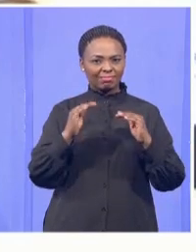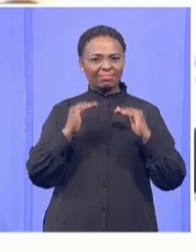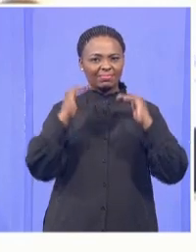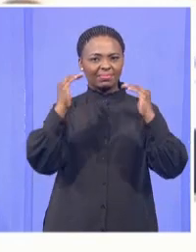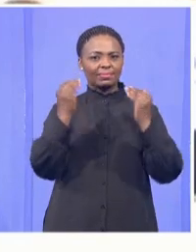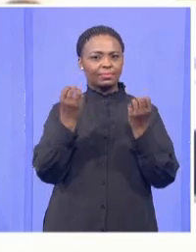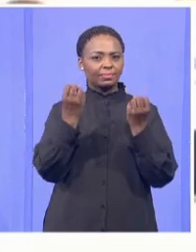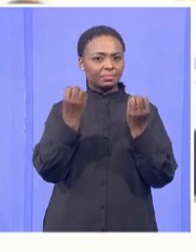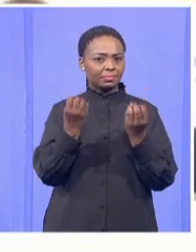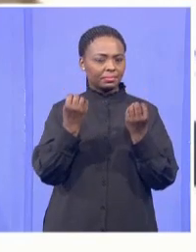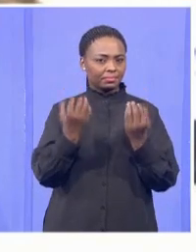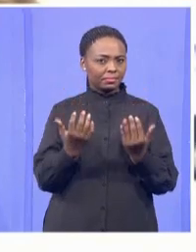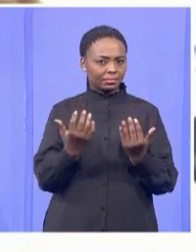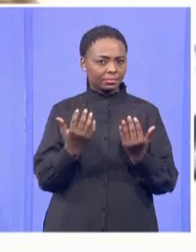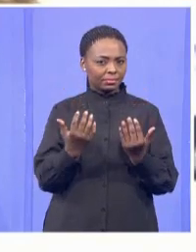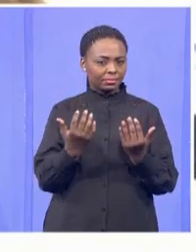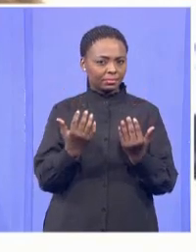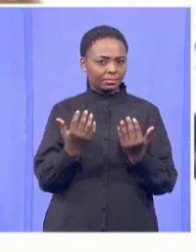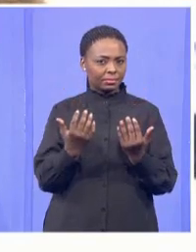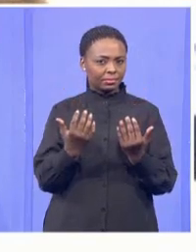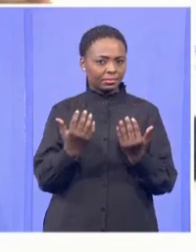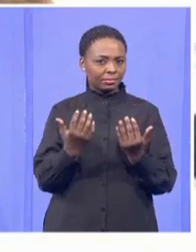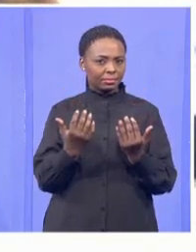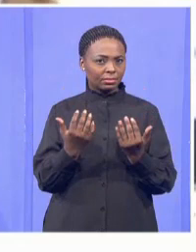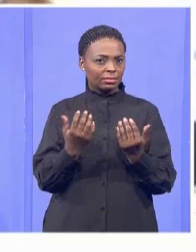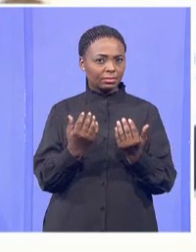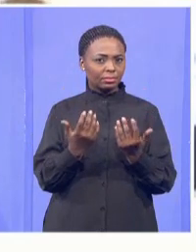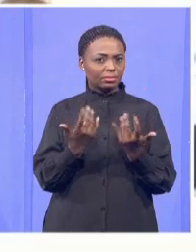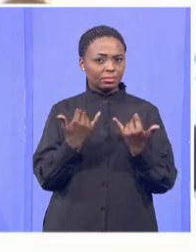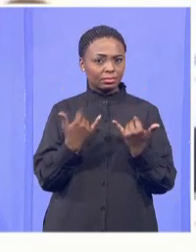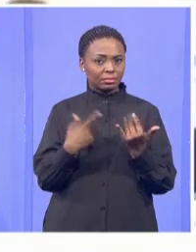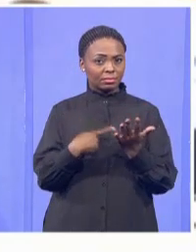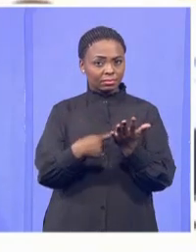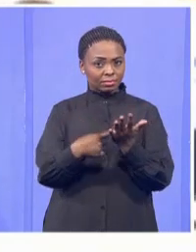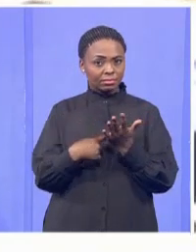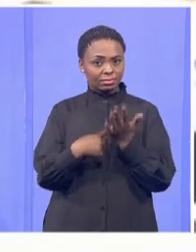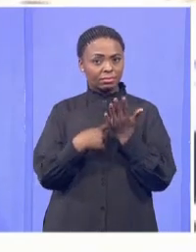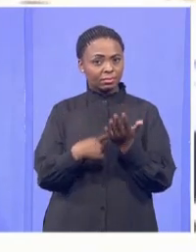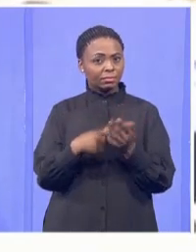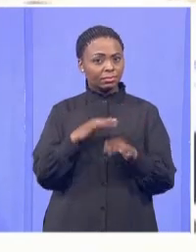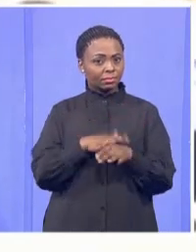that we've been having this conversation. You speak specifically about Alberton. There